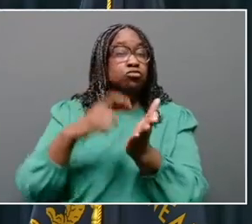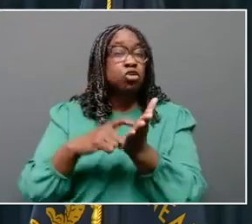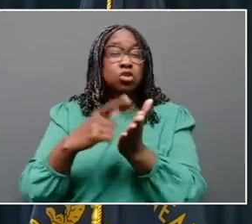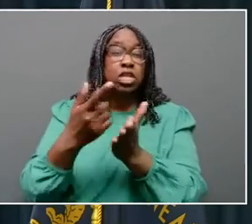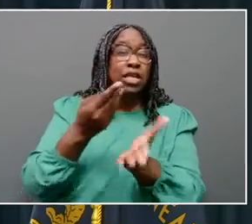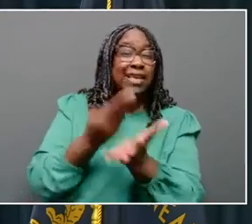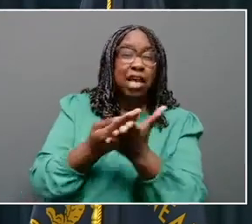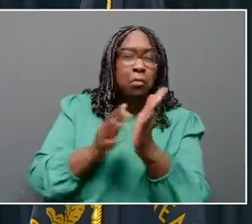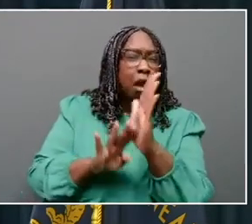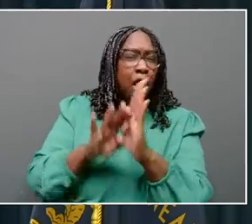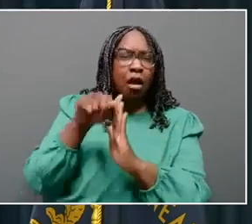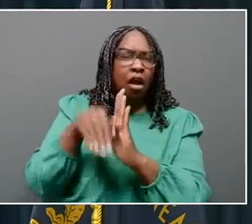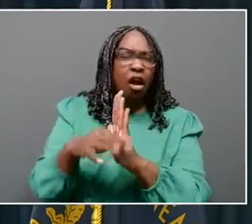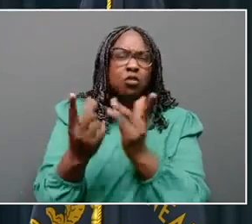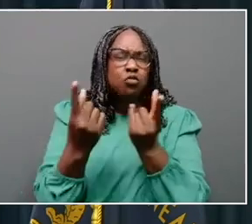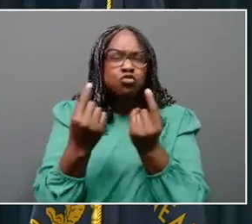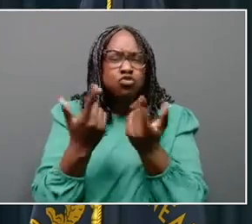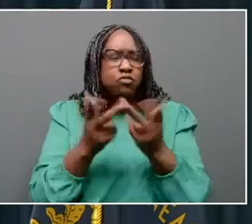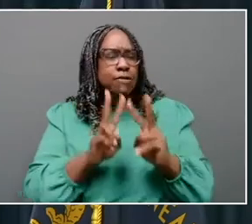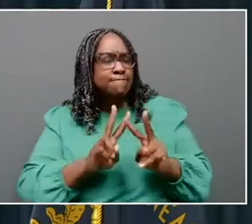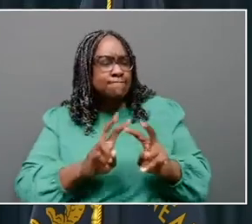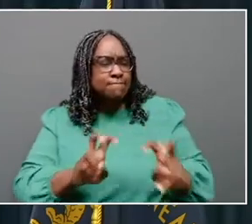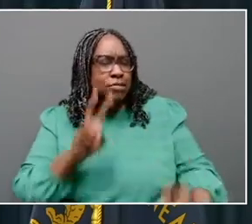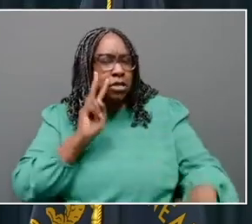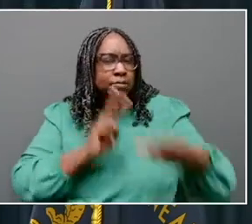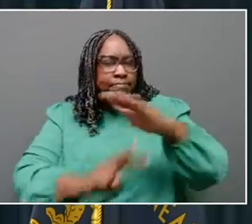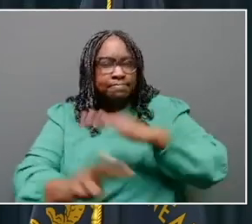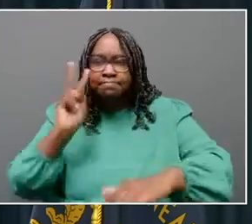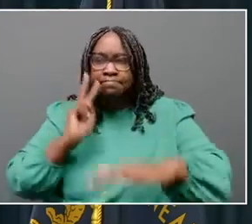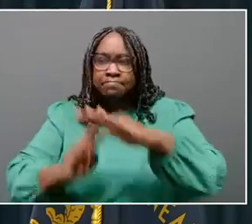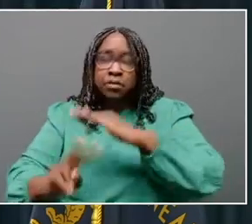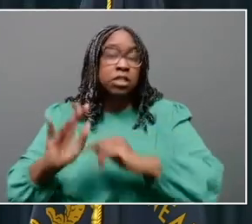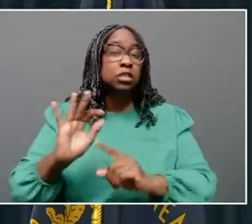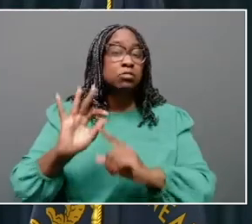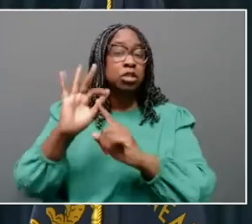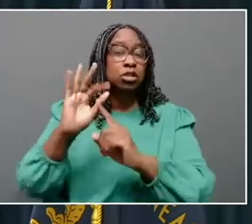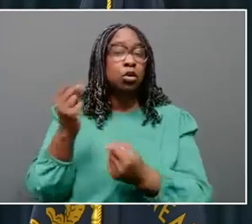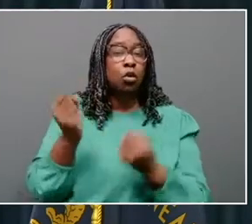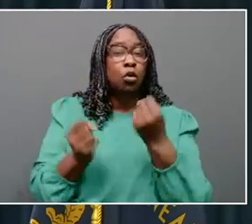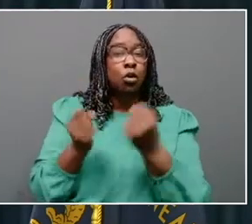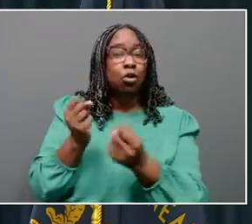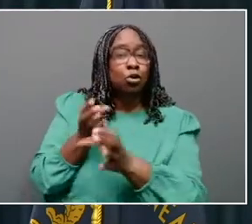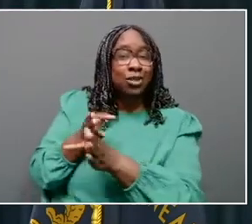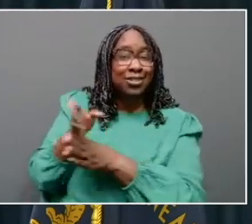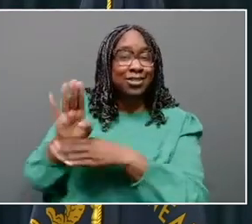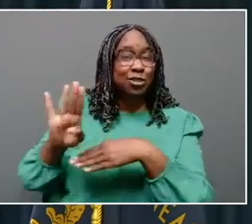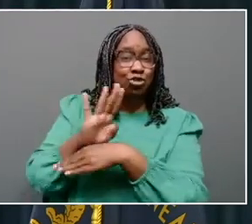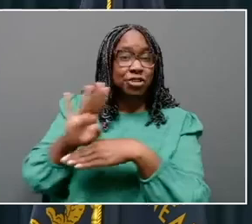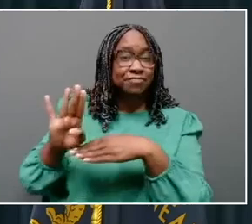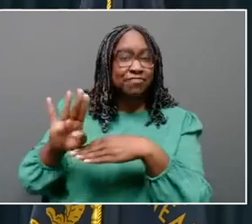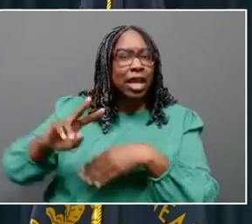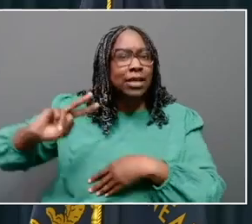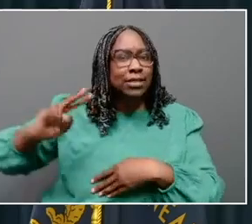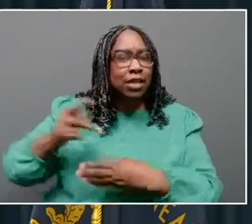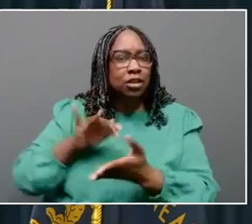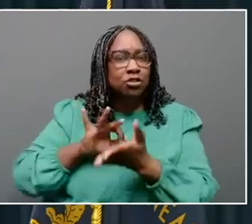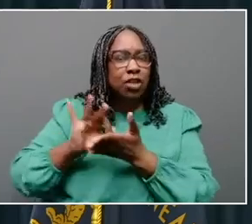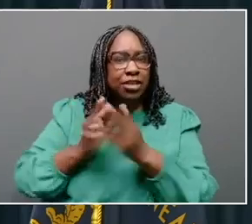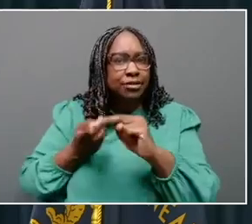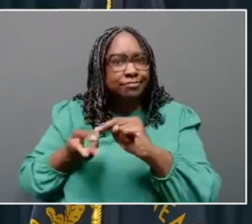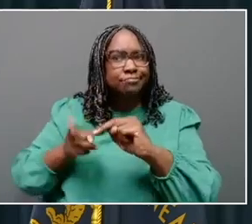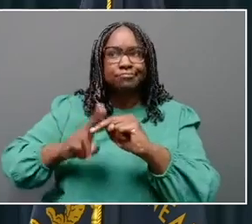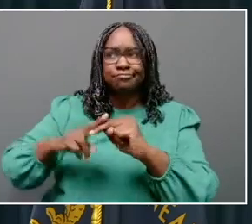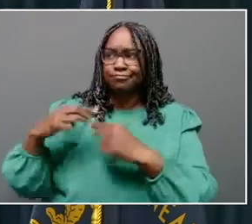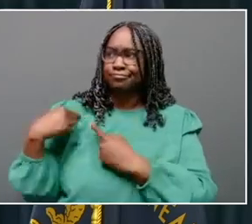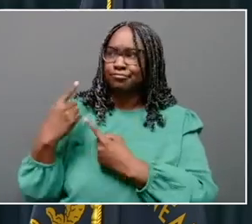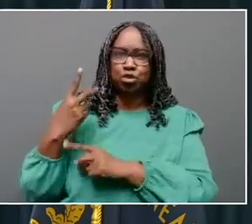and job creation, especially in our auto industry. This is the second rating increase for Kentucky over the past